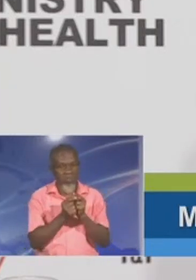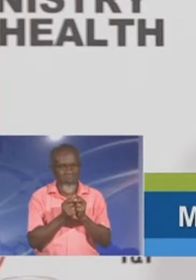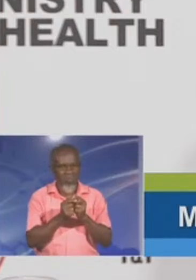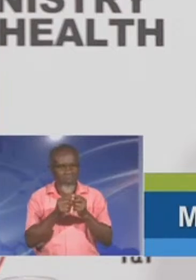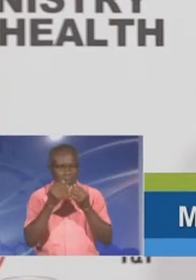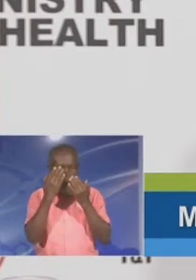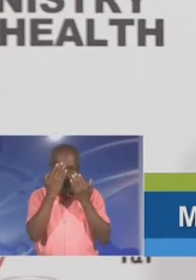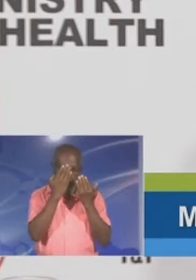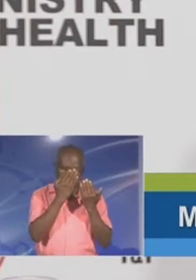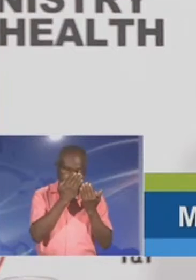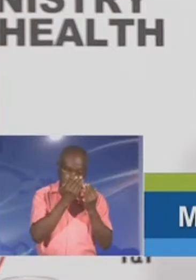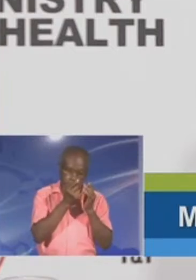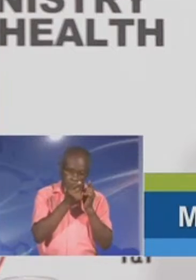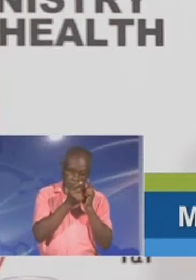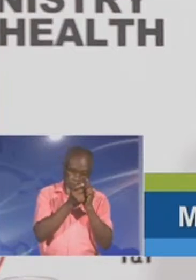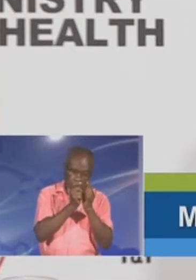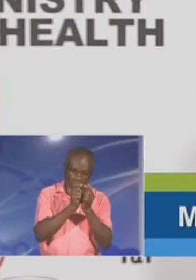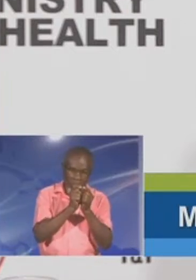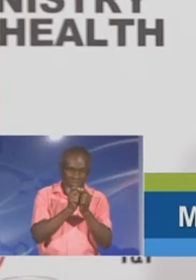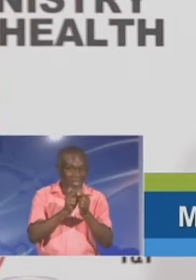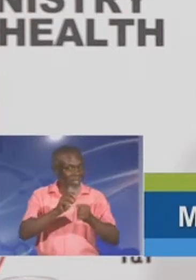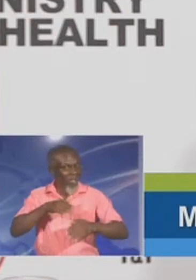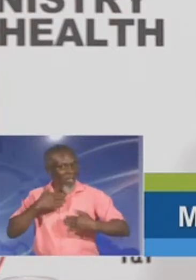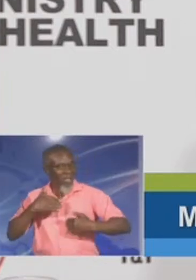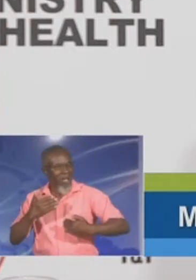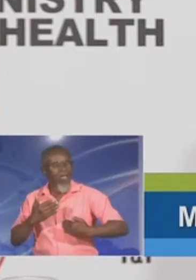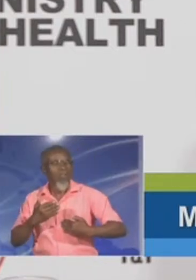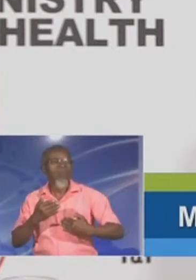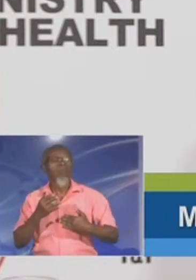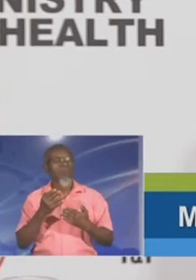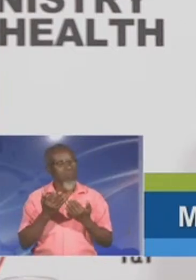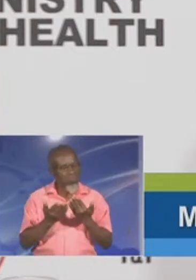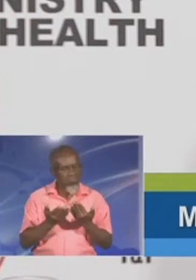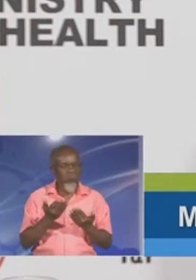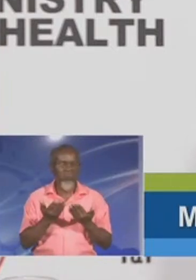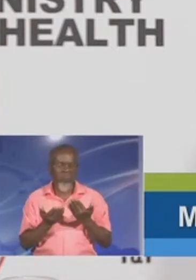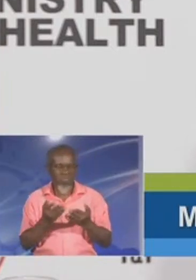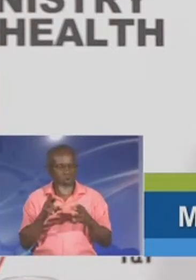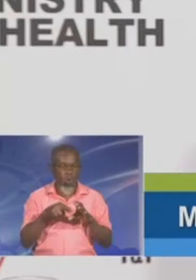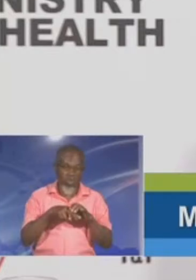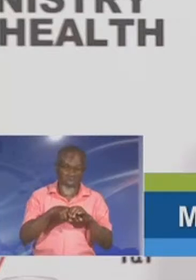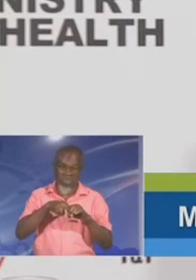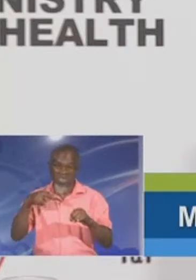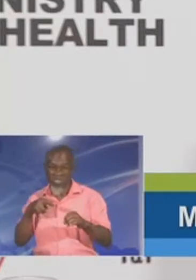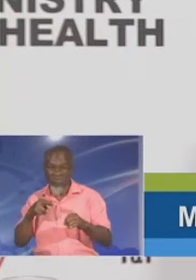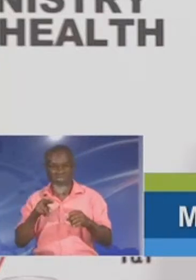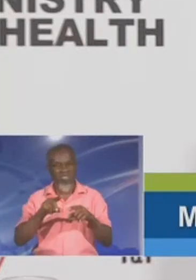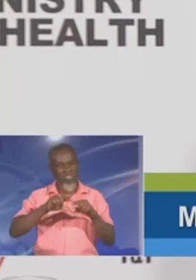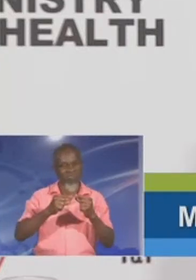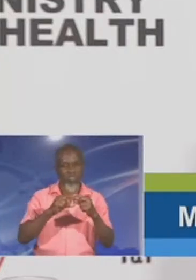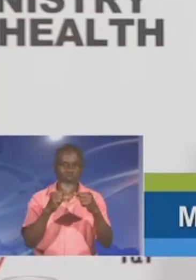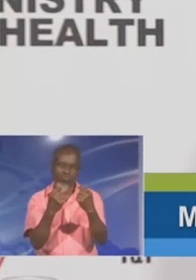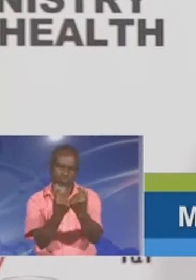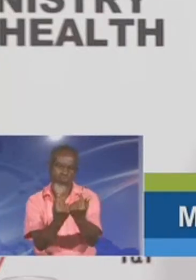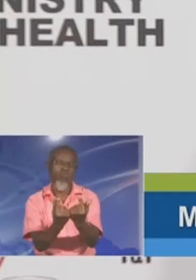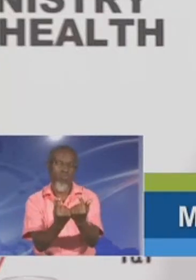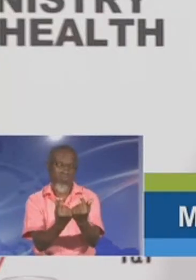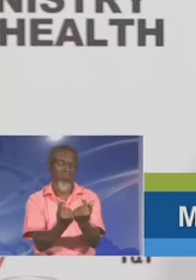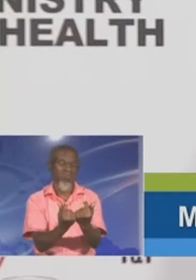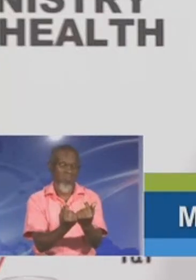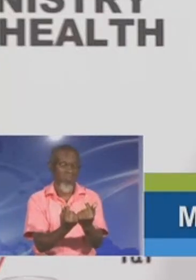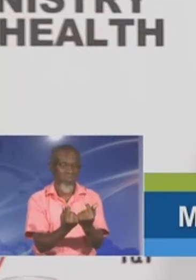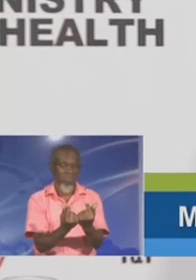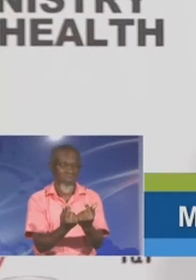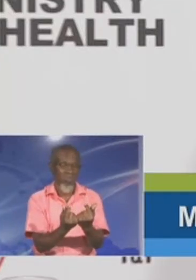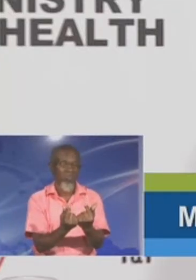normally enjoy doing or participating in. And, they may be agitated or easily angered